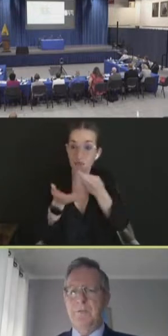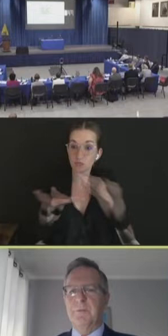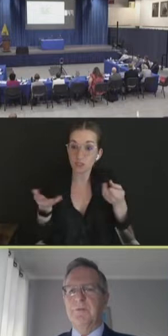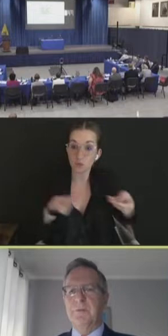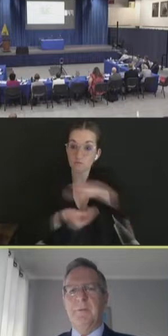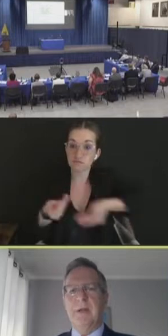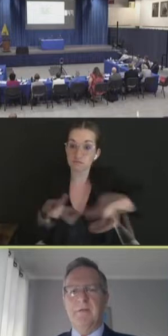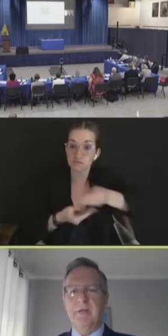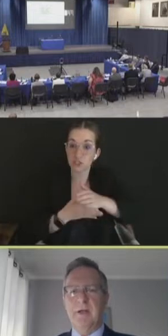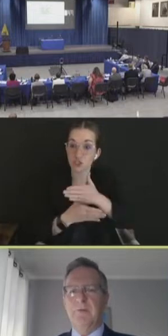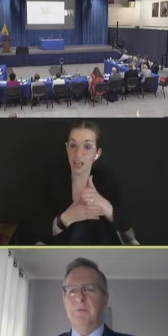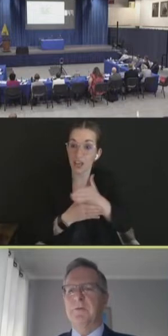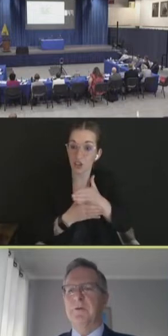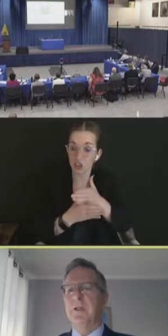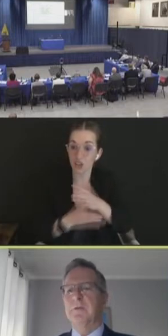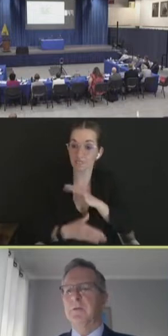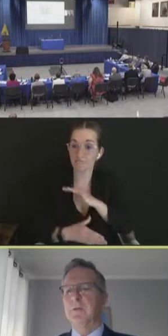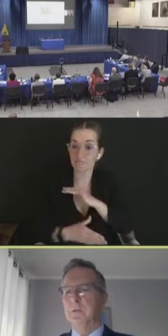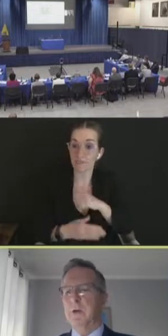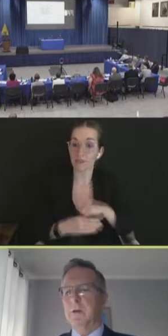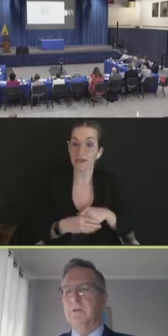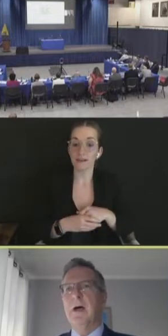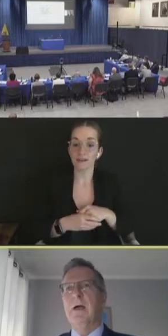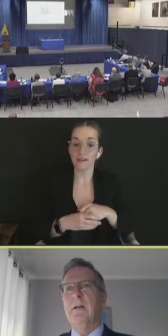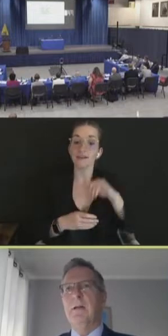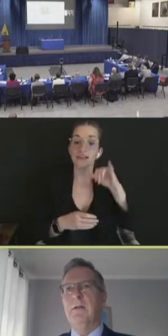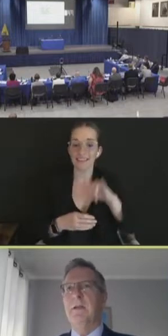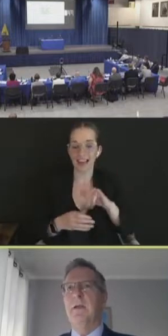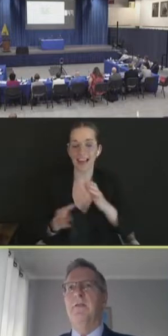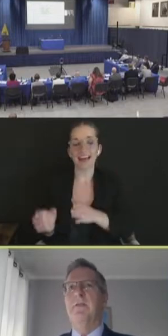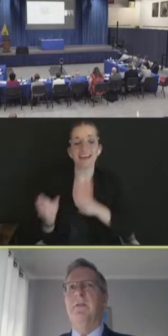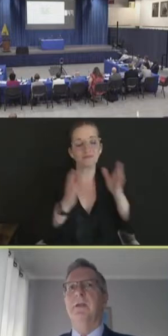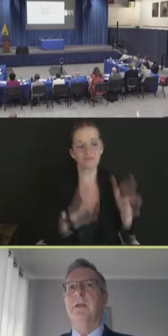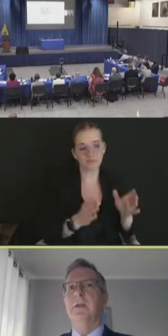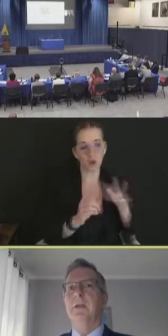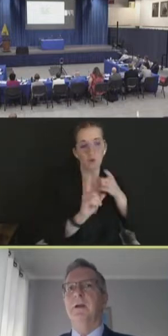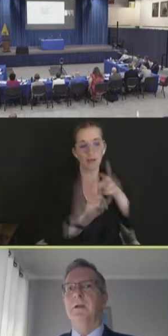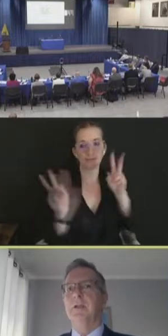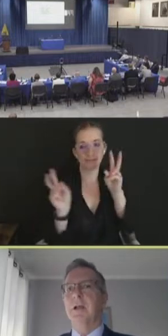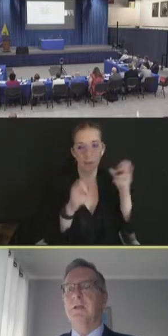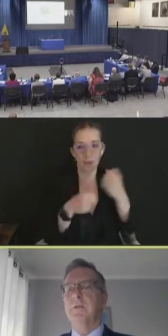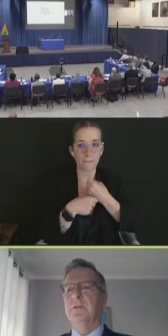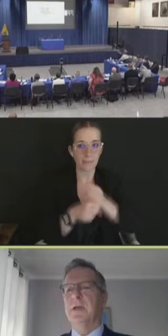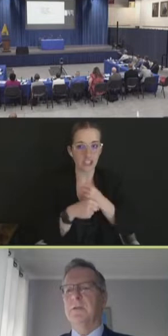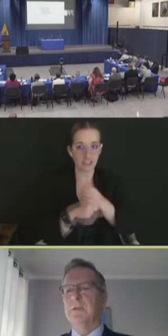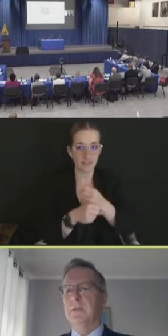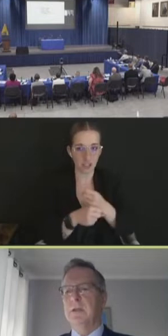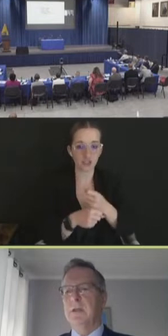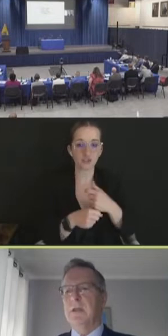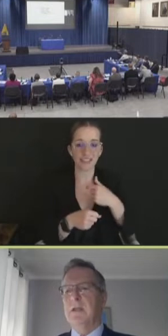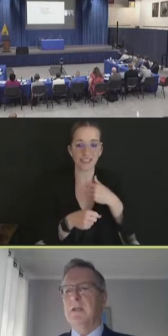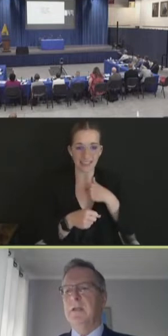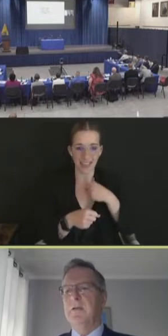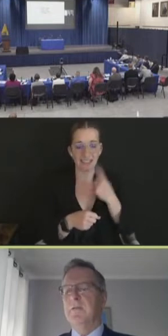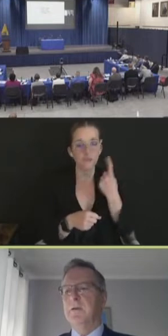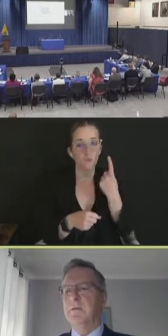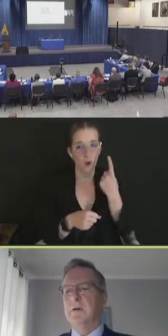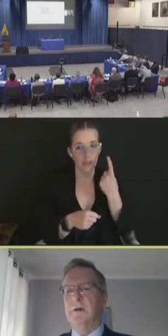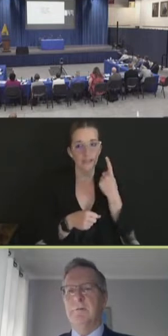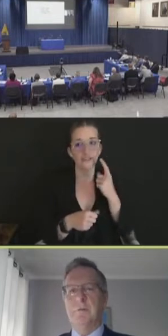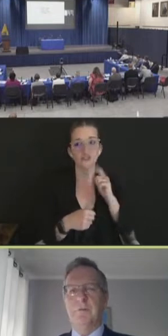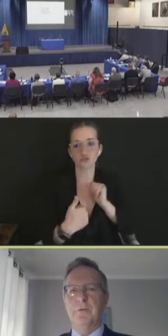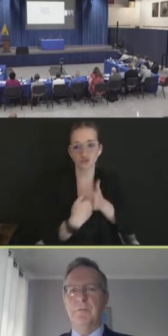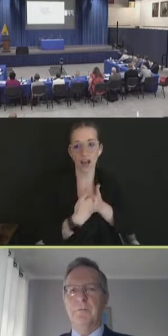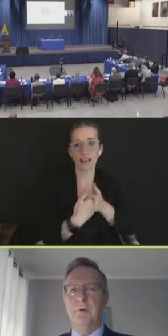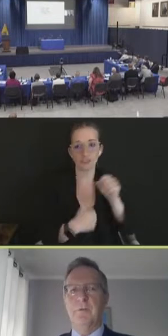Which brings me to manufacturing, which I'd like to highlight again as a challenge that is in need